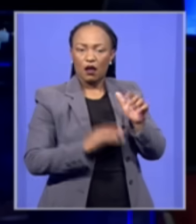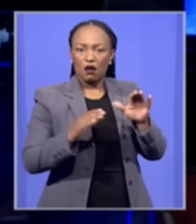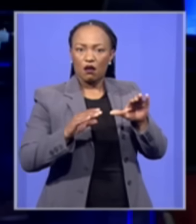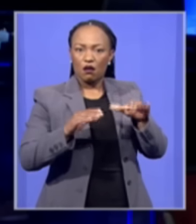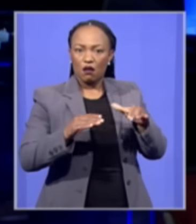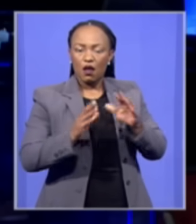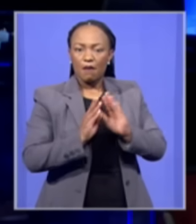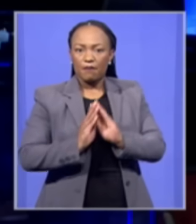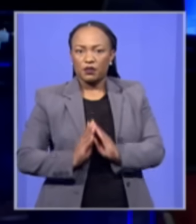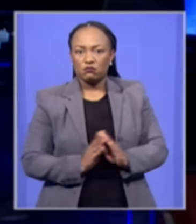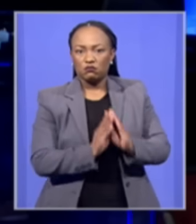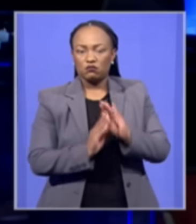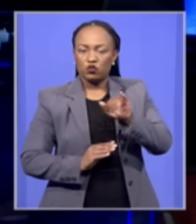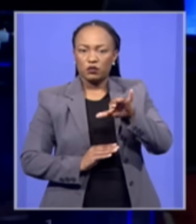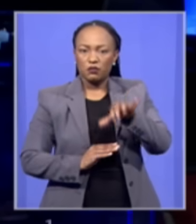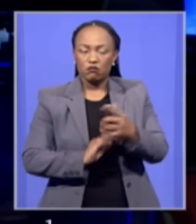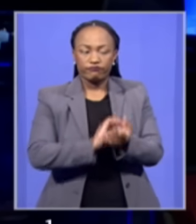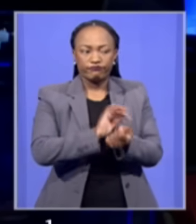tshwaretswe Johannesburg.